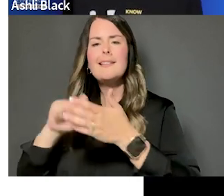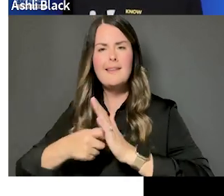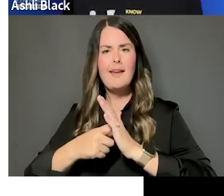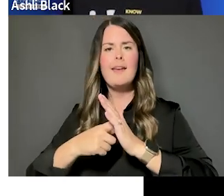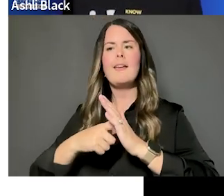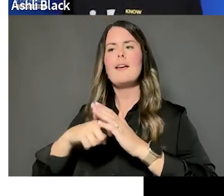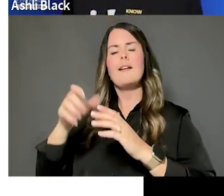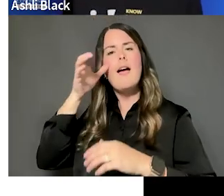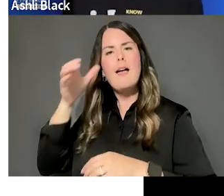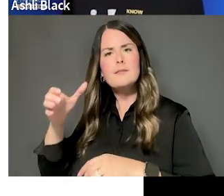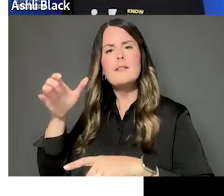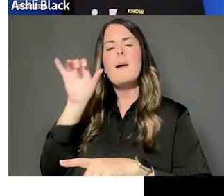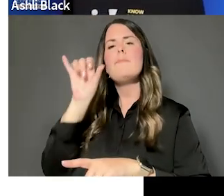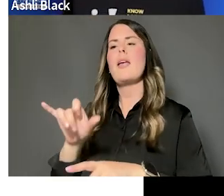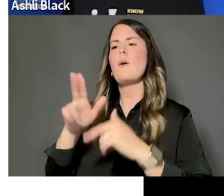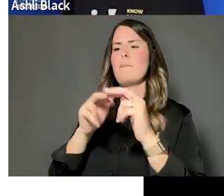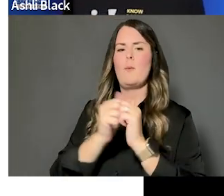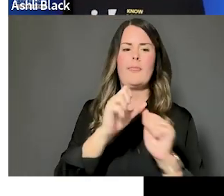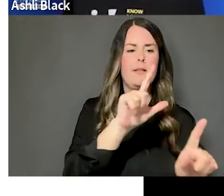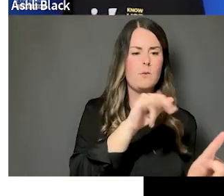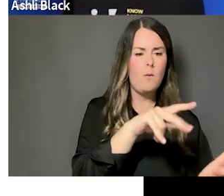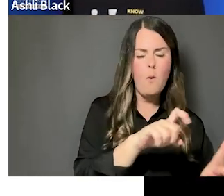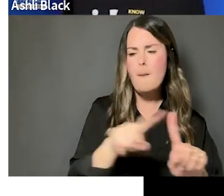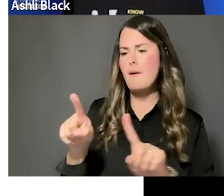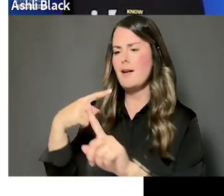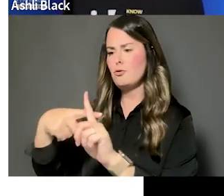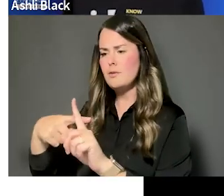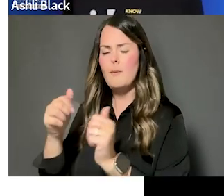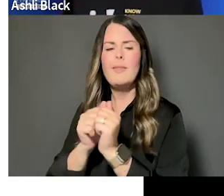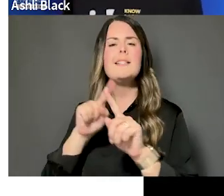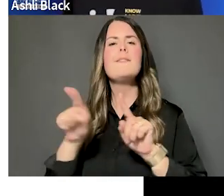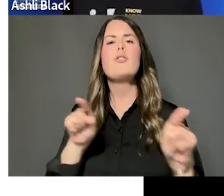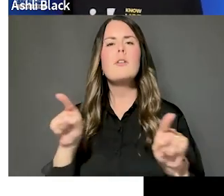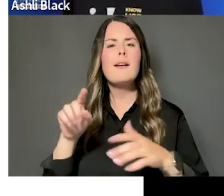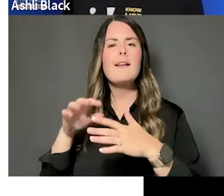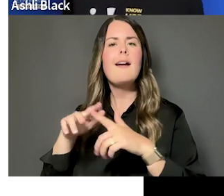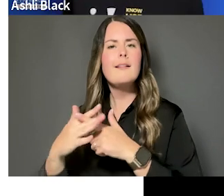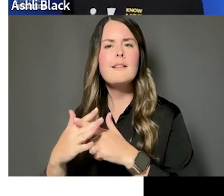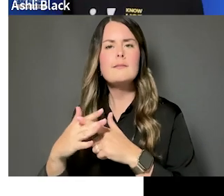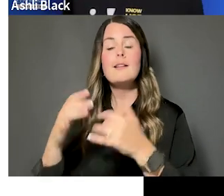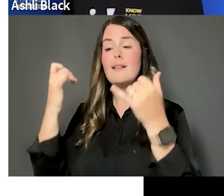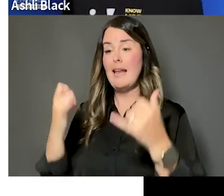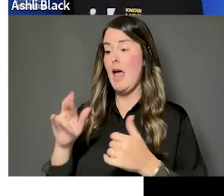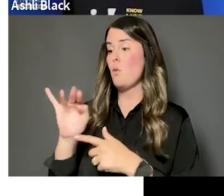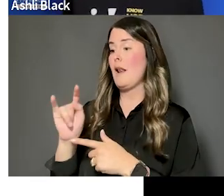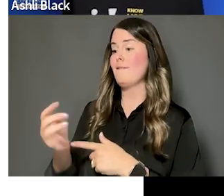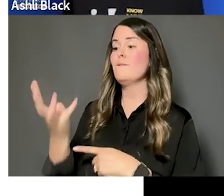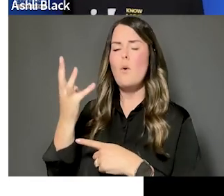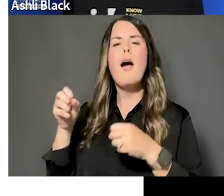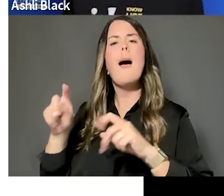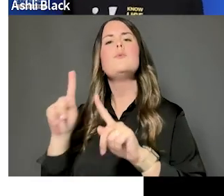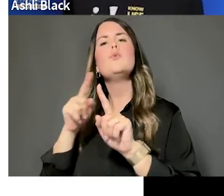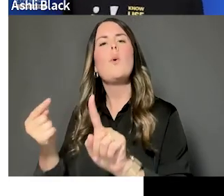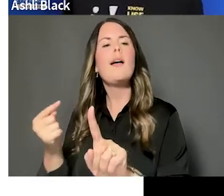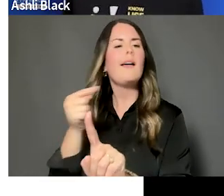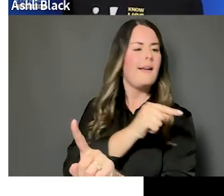of key concepts like slope and the vertical intercept in different contexts. Unit 4 is now an